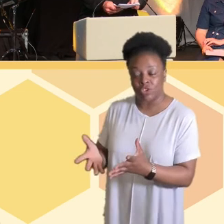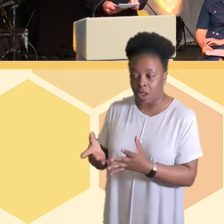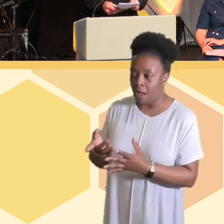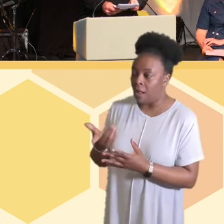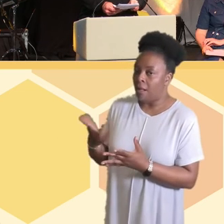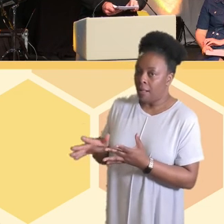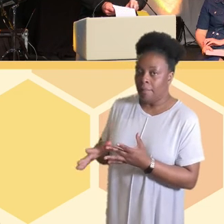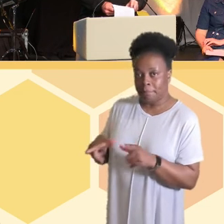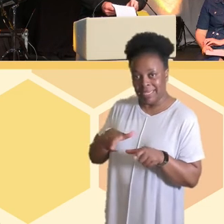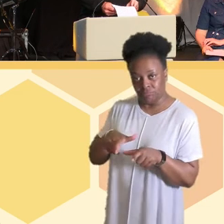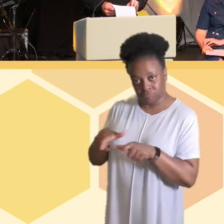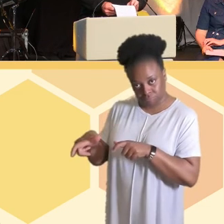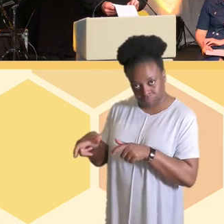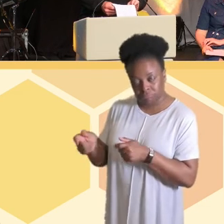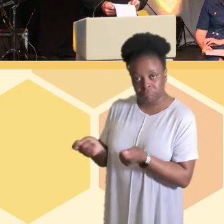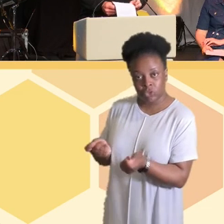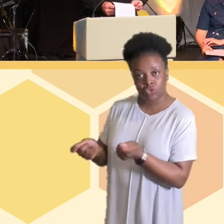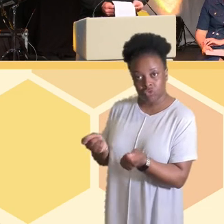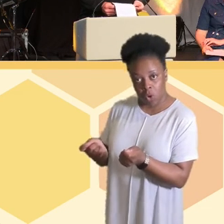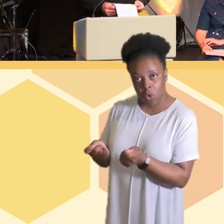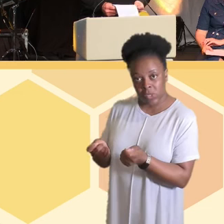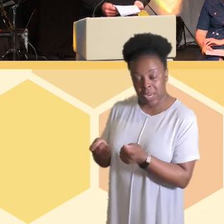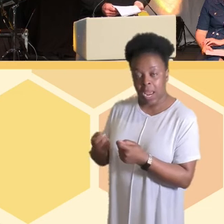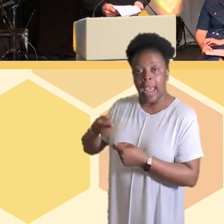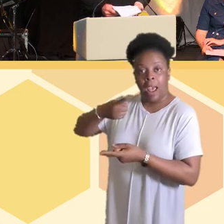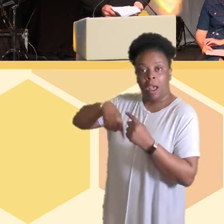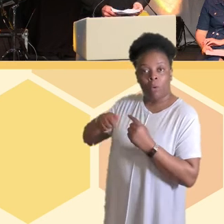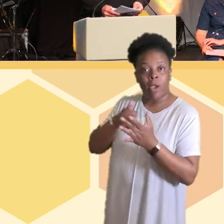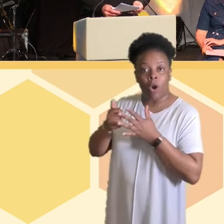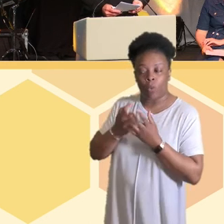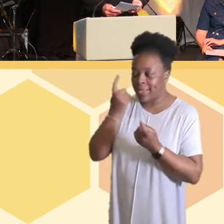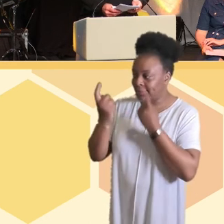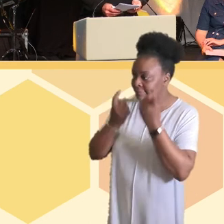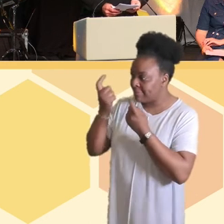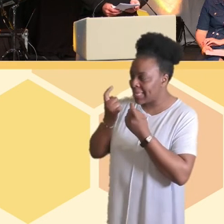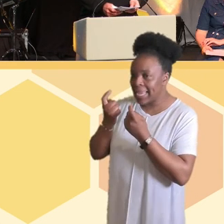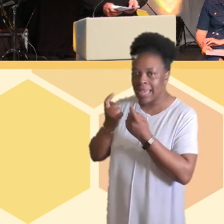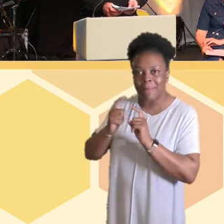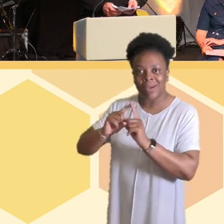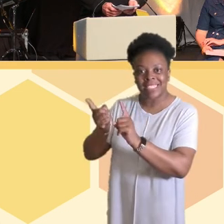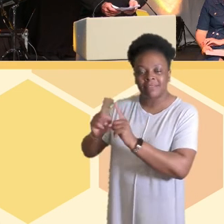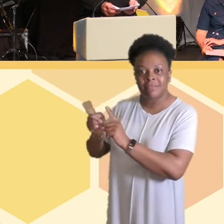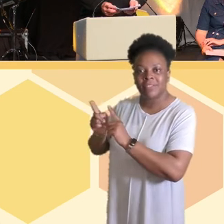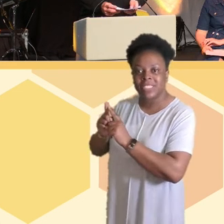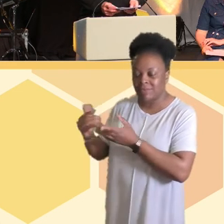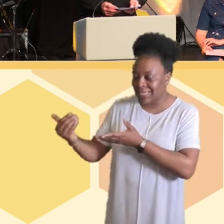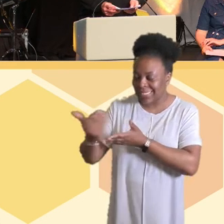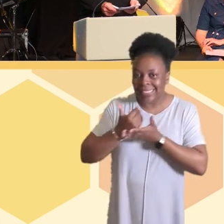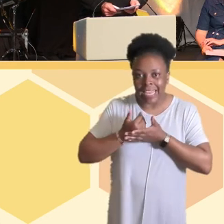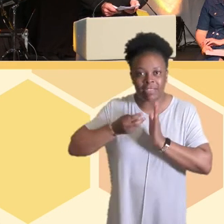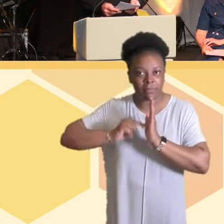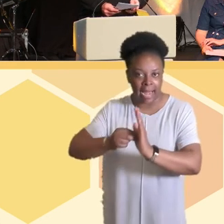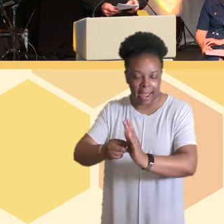and opportunities for savings are always being sought. Having had to claw back funding to associations